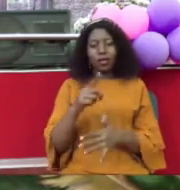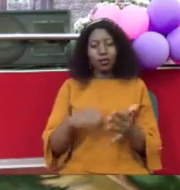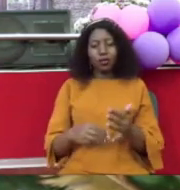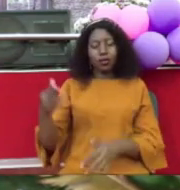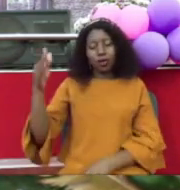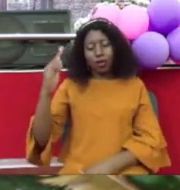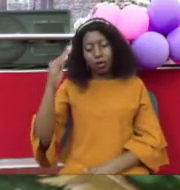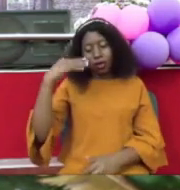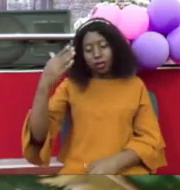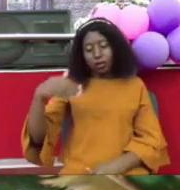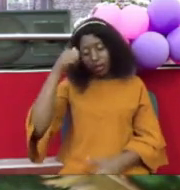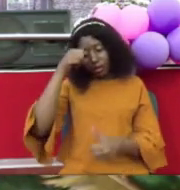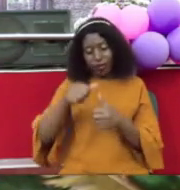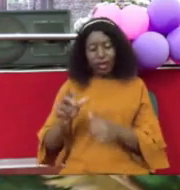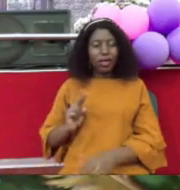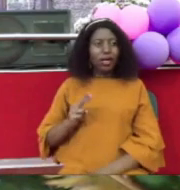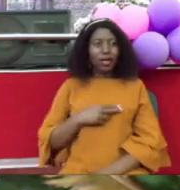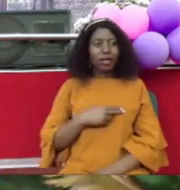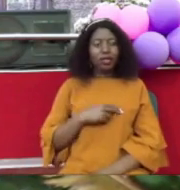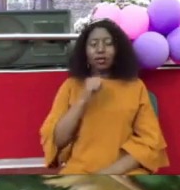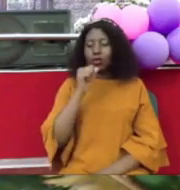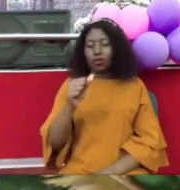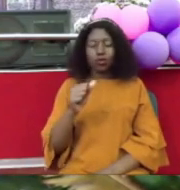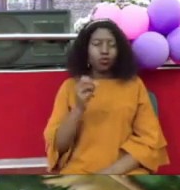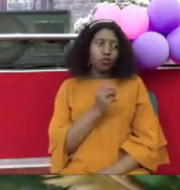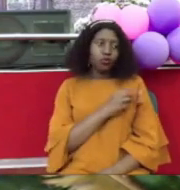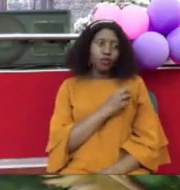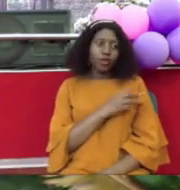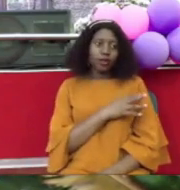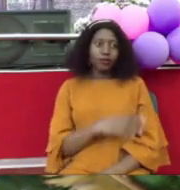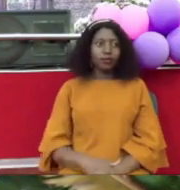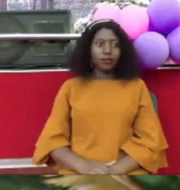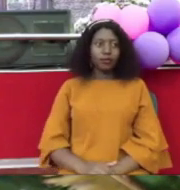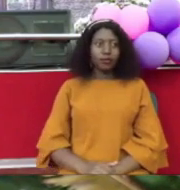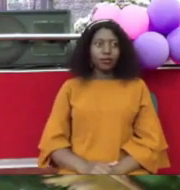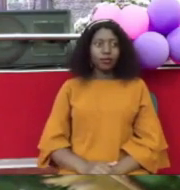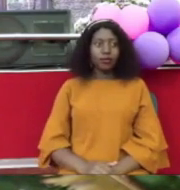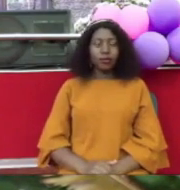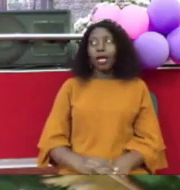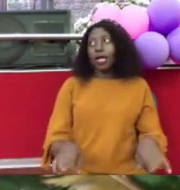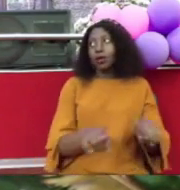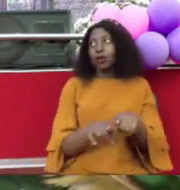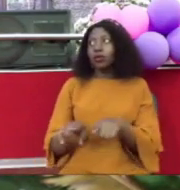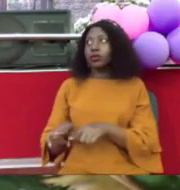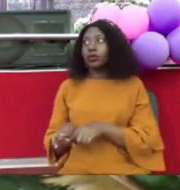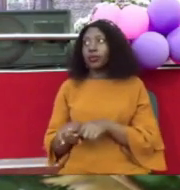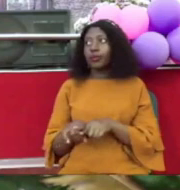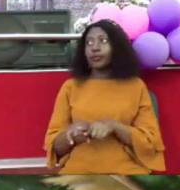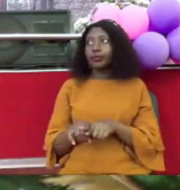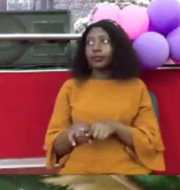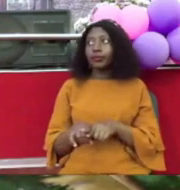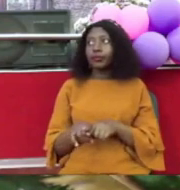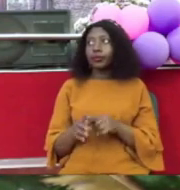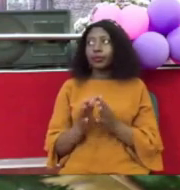kwamba Mungu anasema usiogope katika maisha yako. And we also look at the